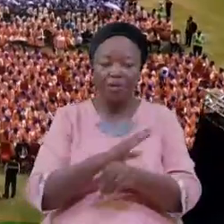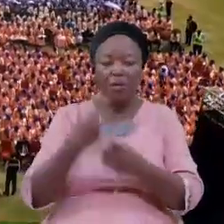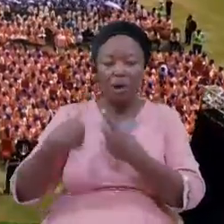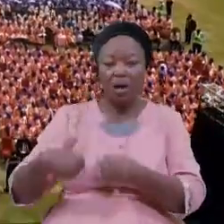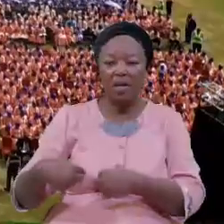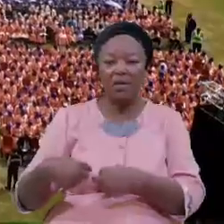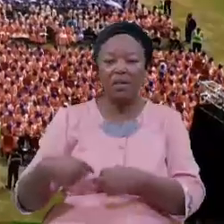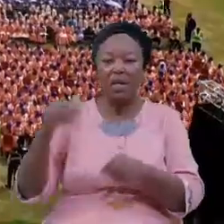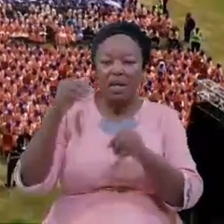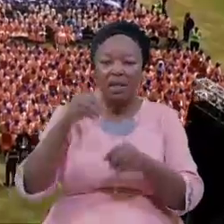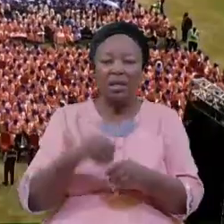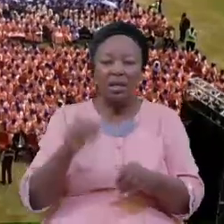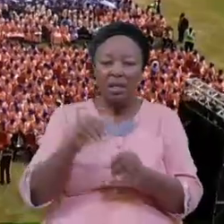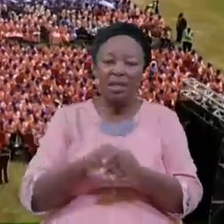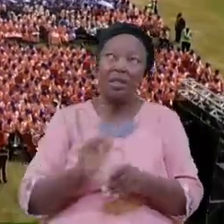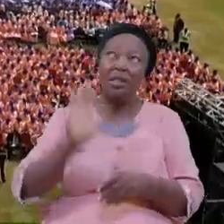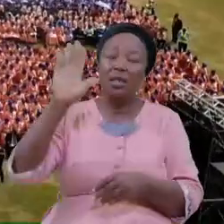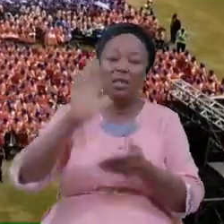his peace.